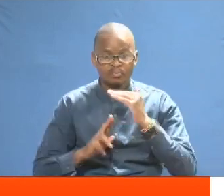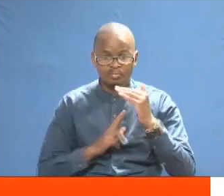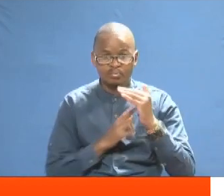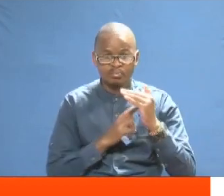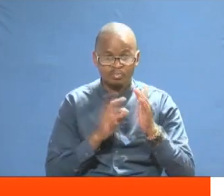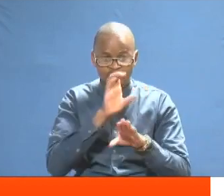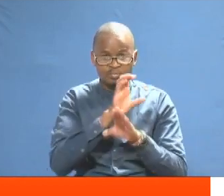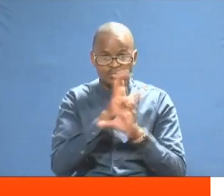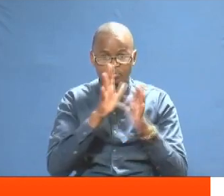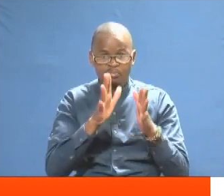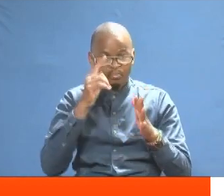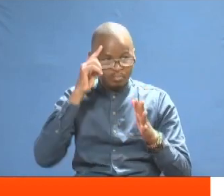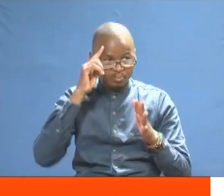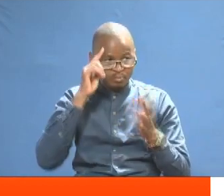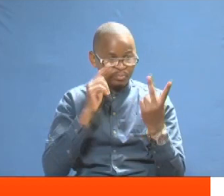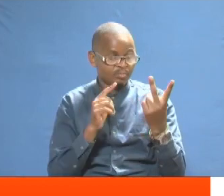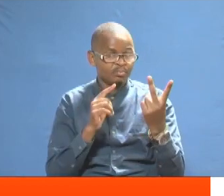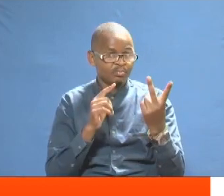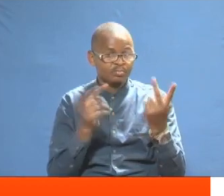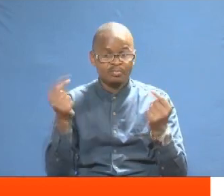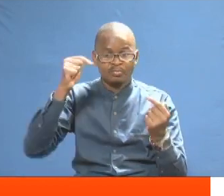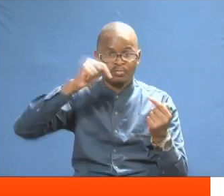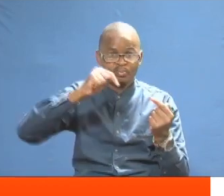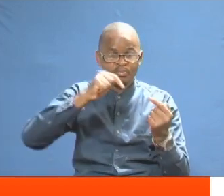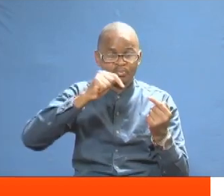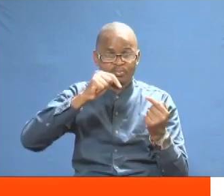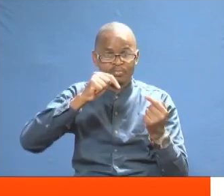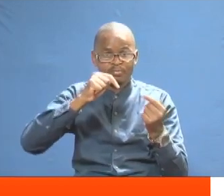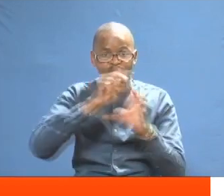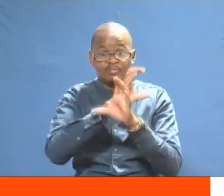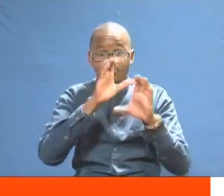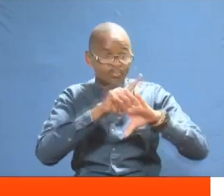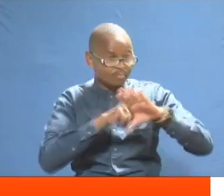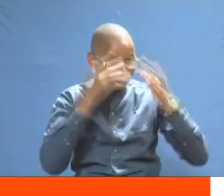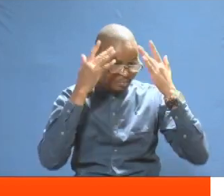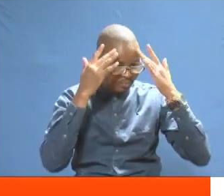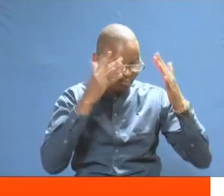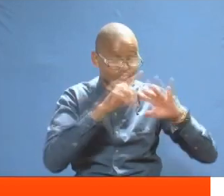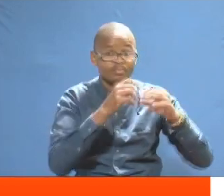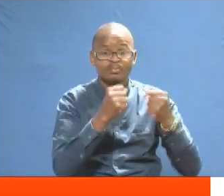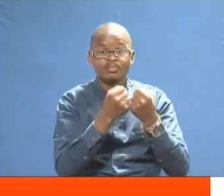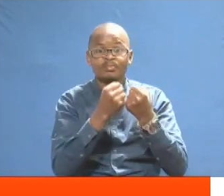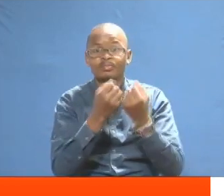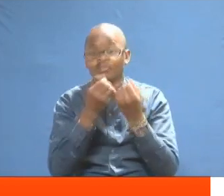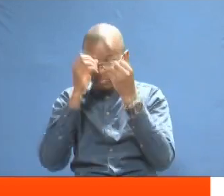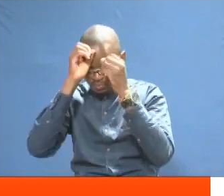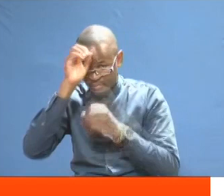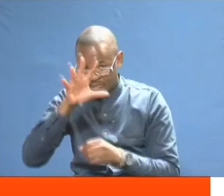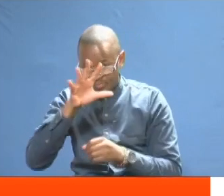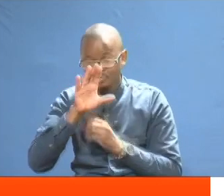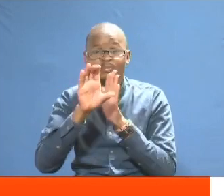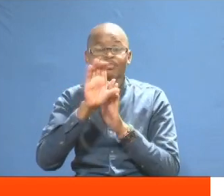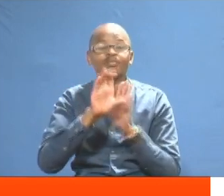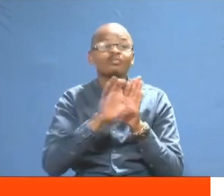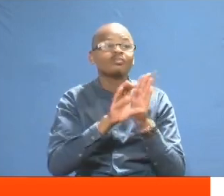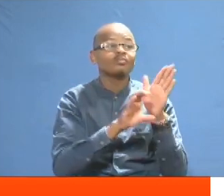who are Christians, we are preparing for the second coming of Christ. We don't know the date and time. We are told it will happen like a rapture. But this one in the